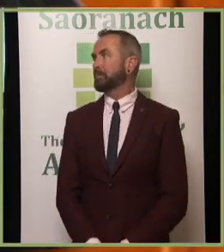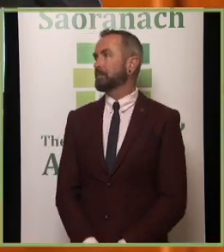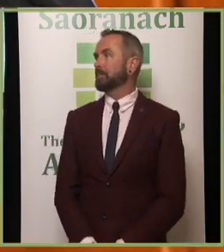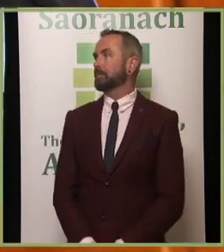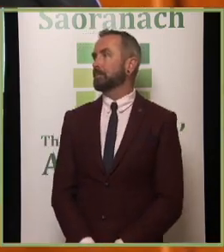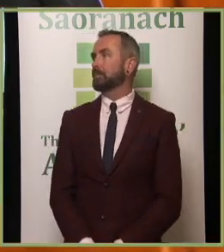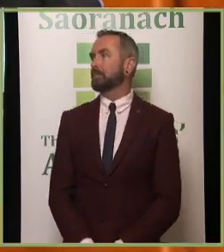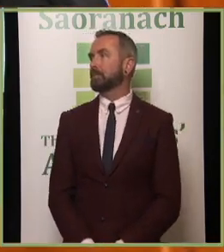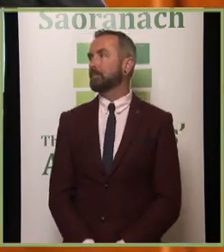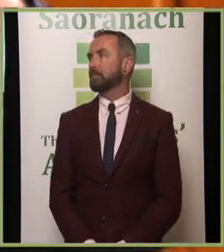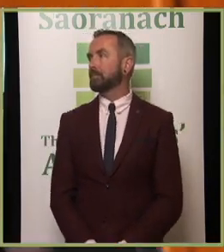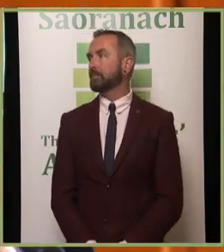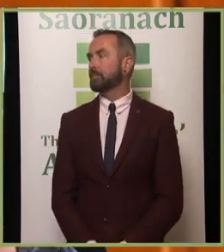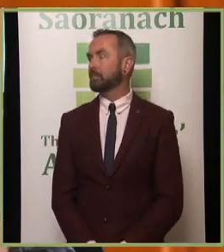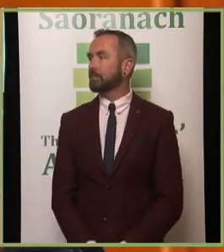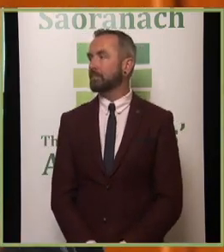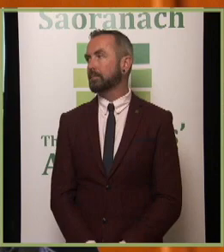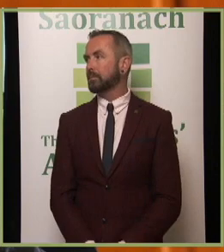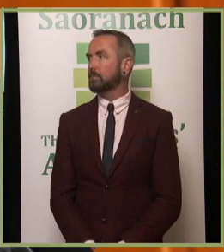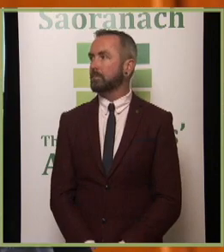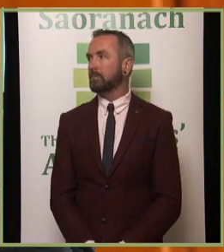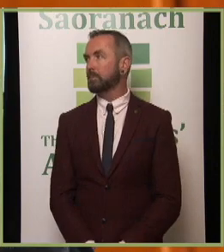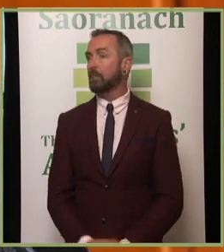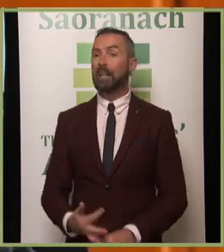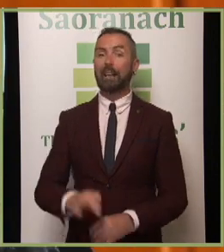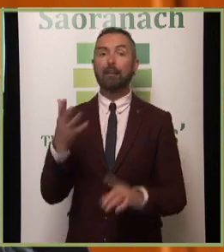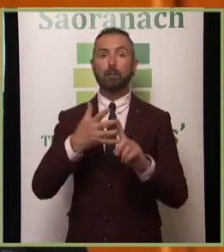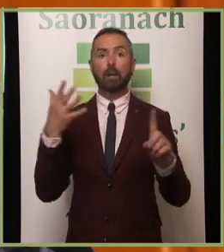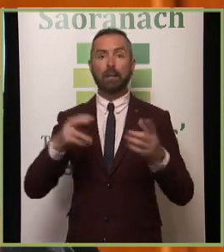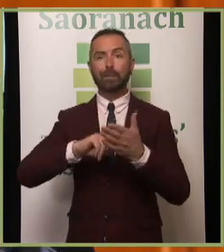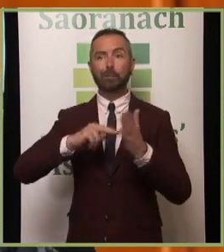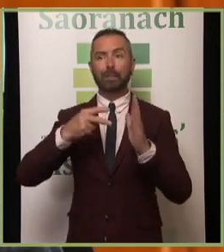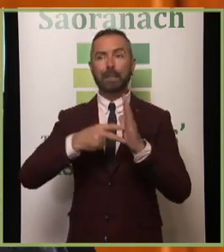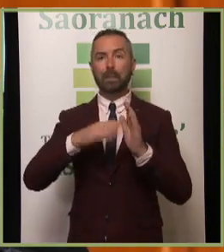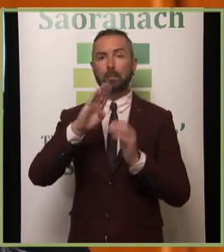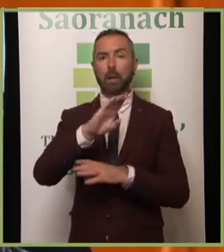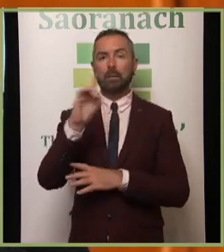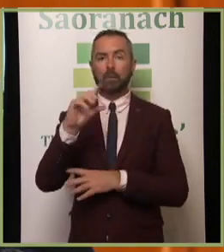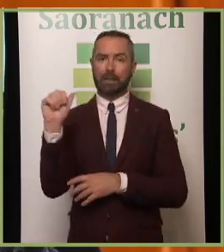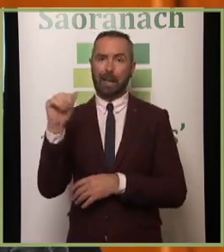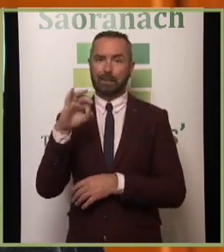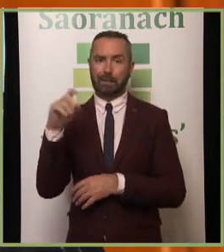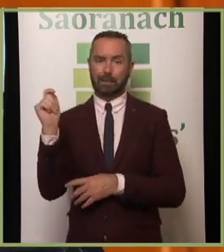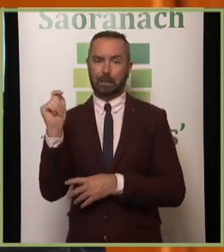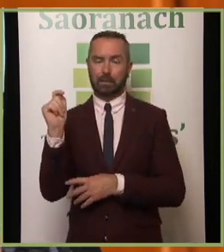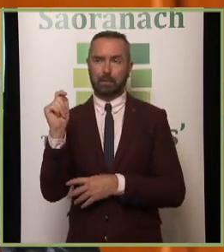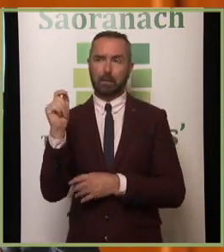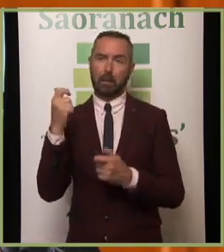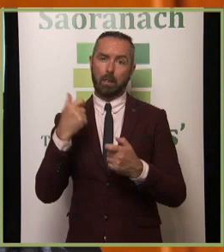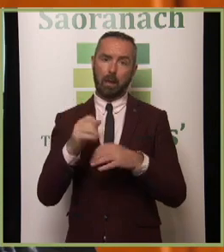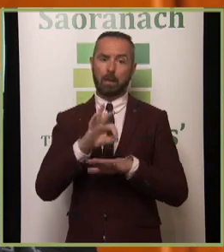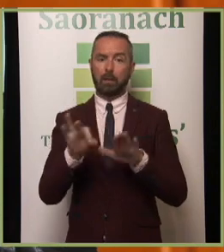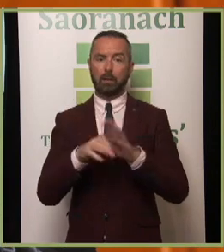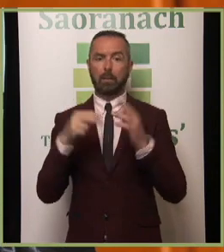Well, I think at this table we're talking about if it's recognised as a strategic biodiversity asset, then the state needs